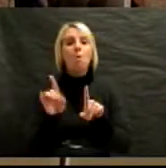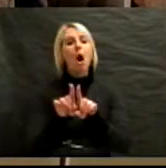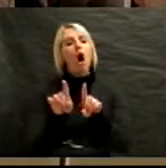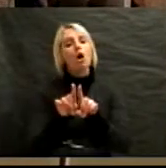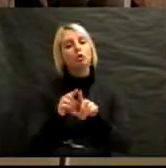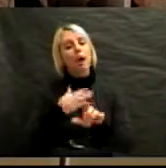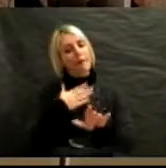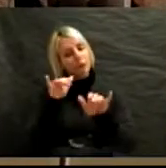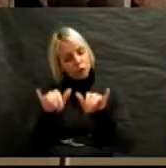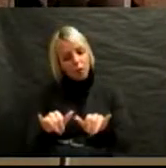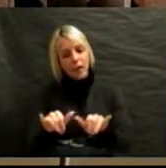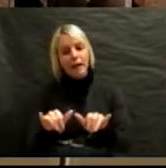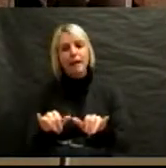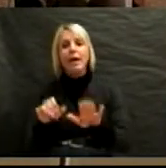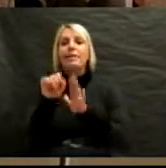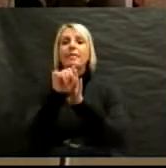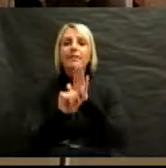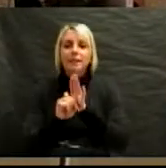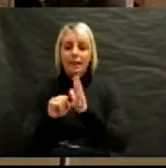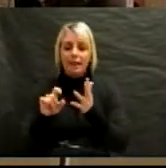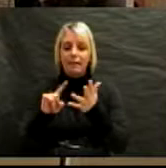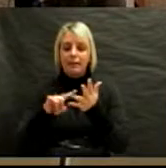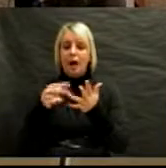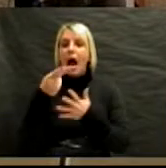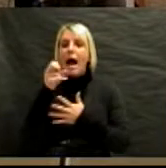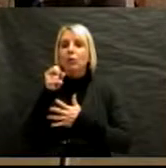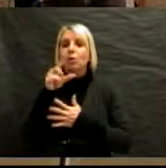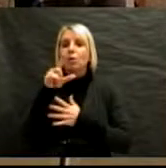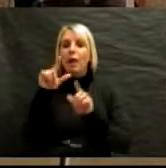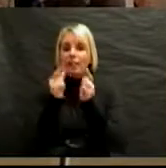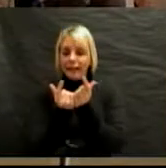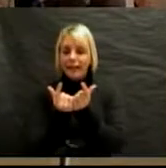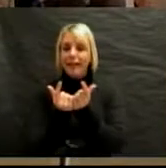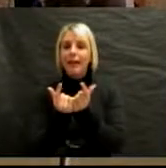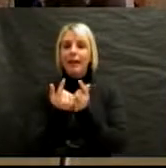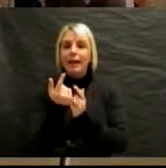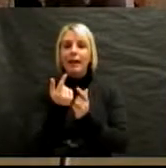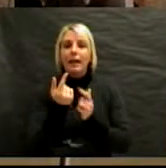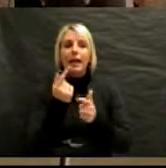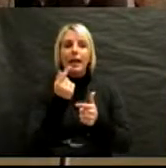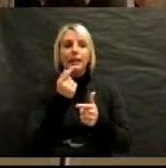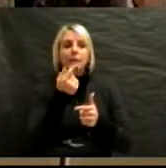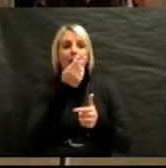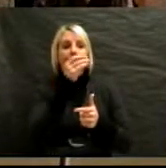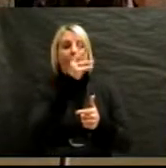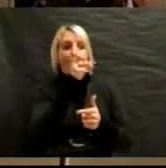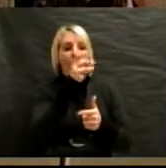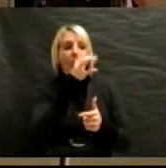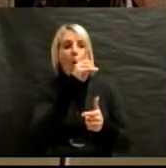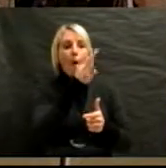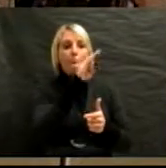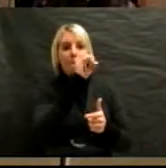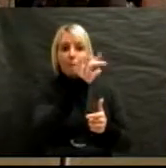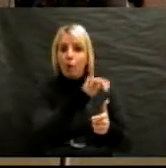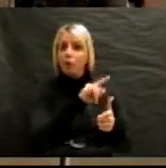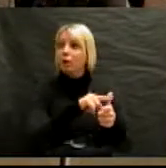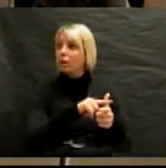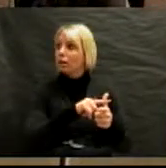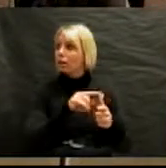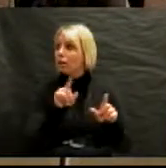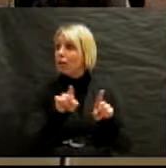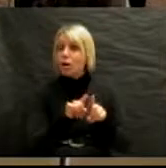Bodie. I More can interest? stay on it, You okay in unless staying on somebody it? else wants it. Anybody else? Okay. All